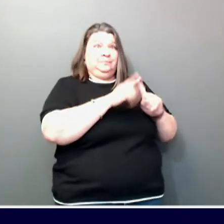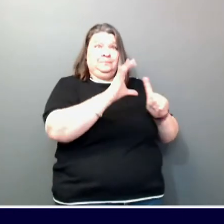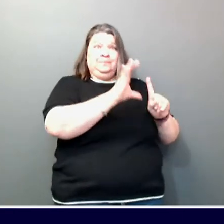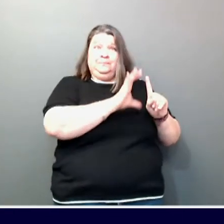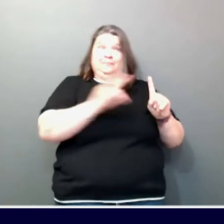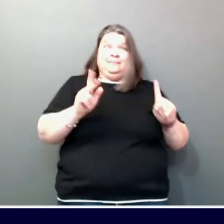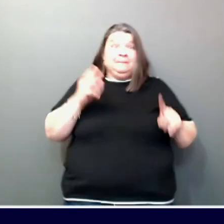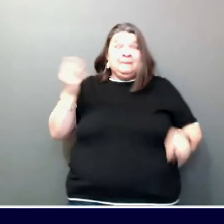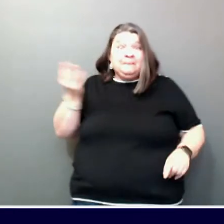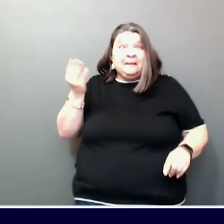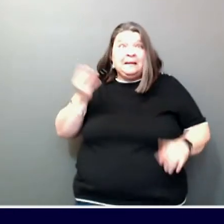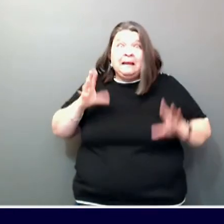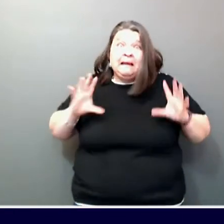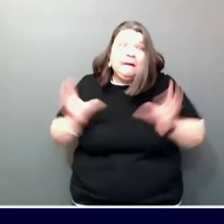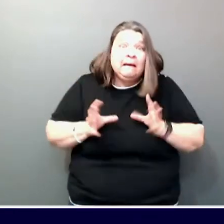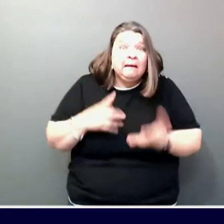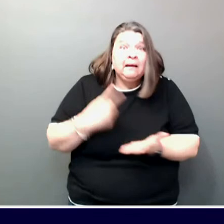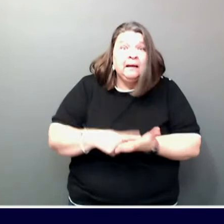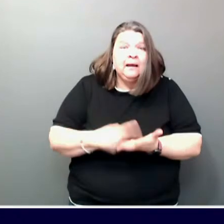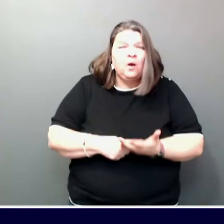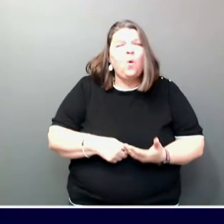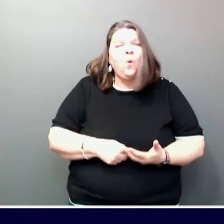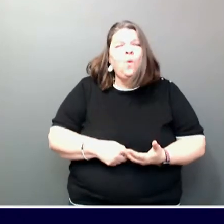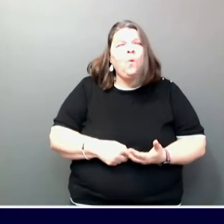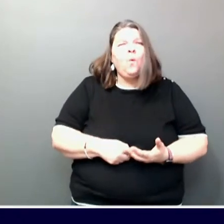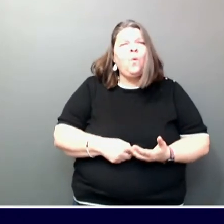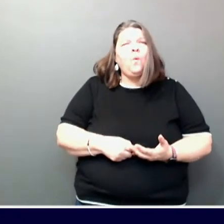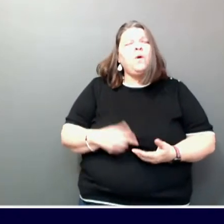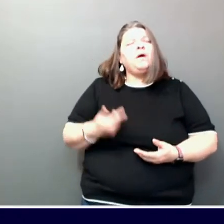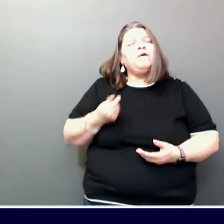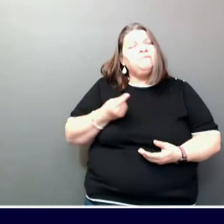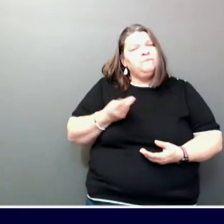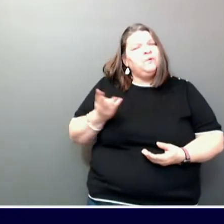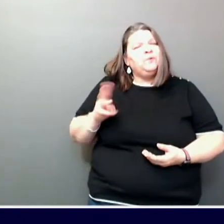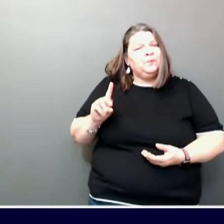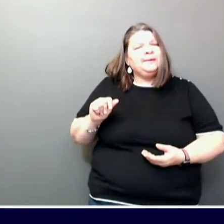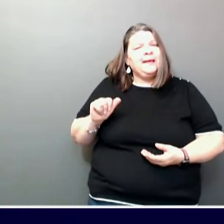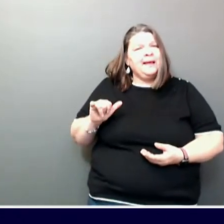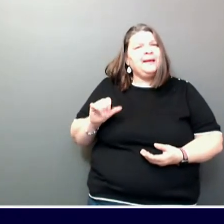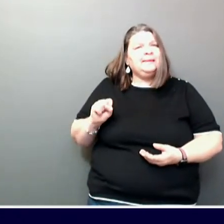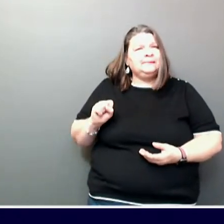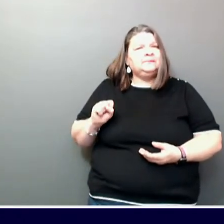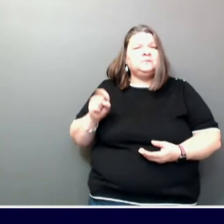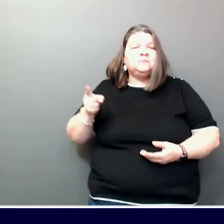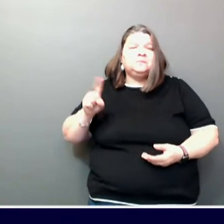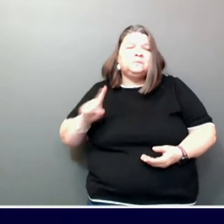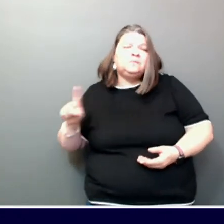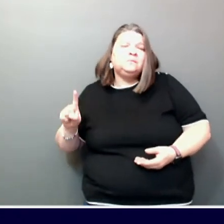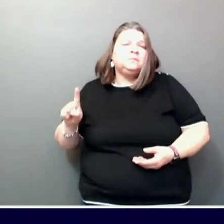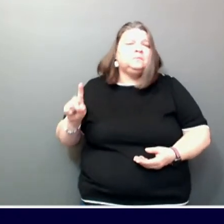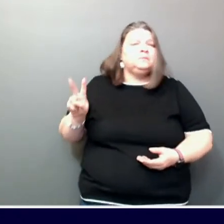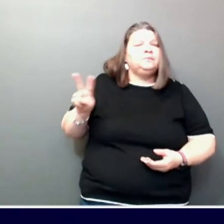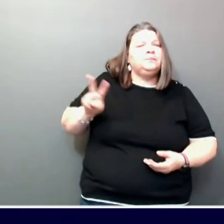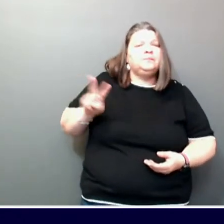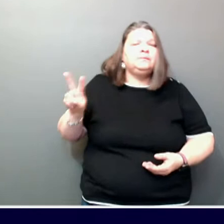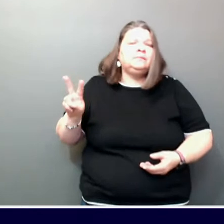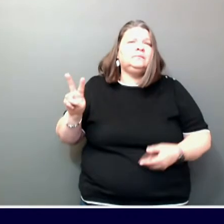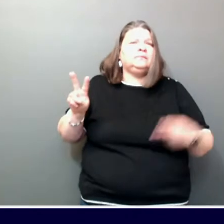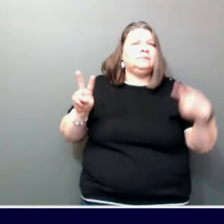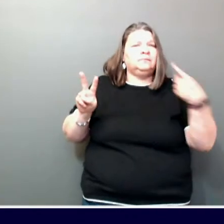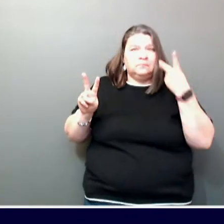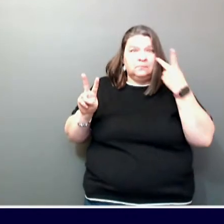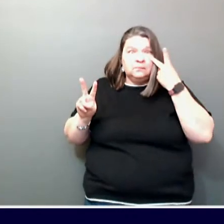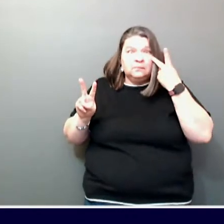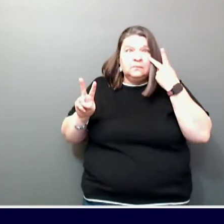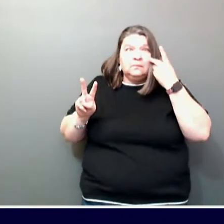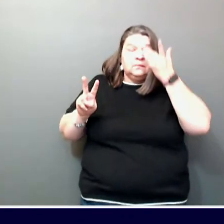see any potential uptick. We'll need several days, or at least several days, to understand better whether there has been an upswing, as well as